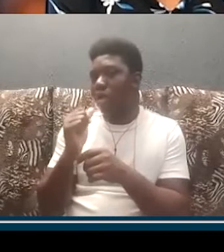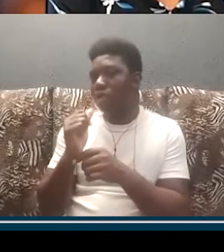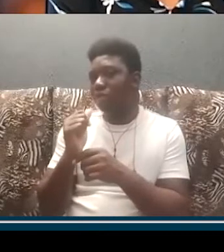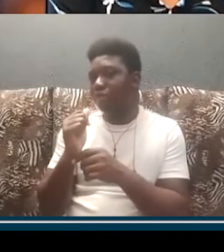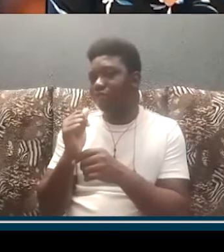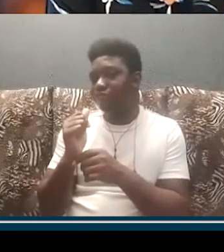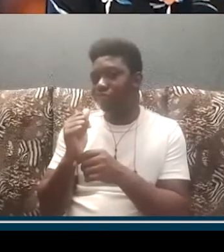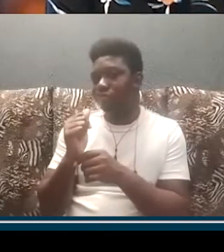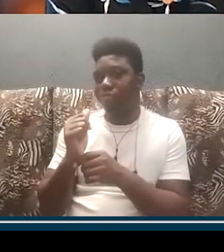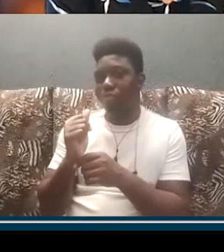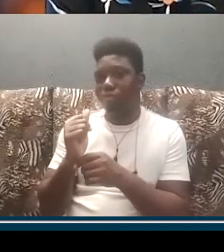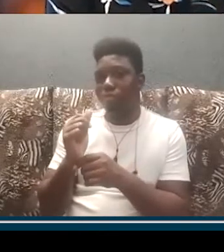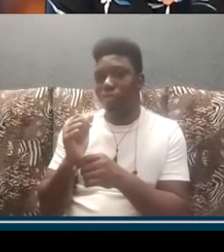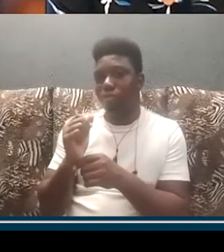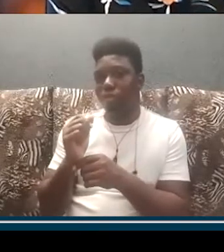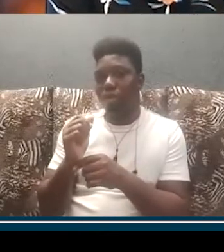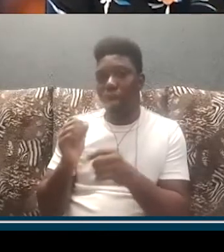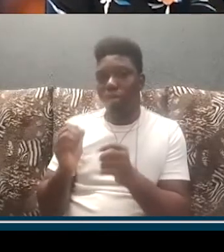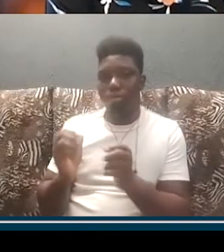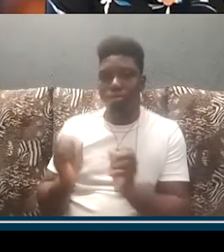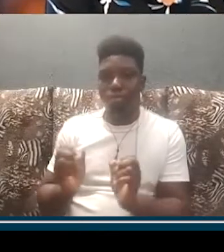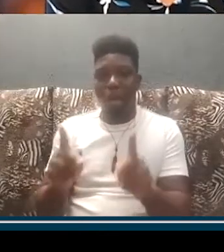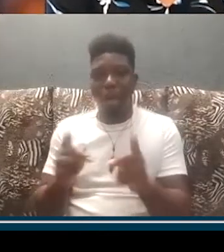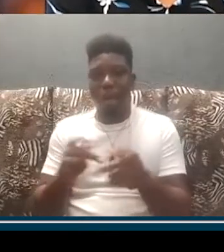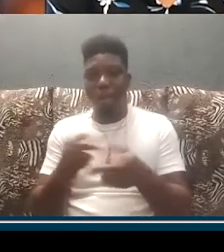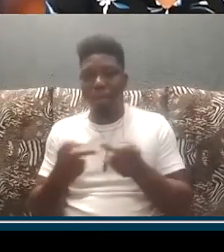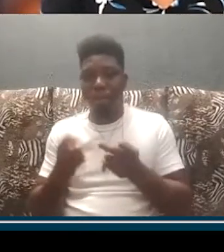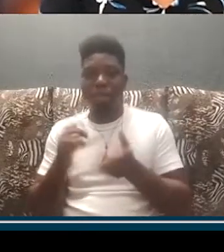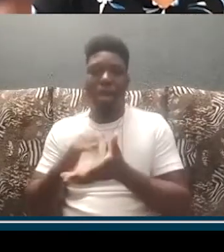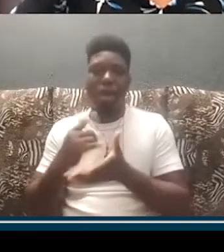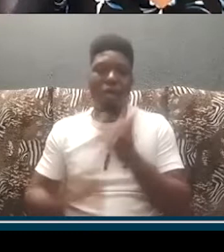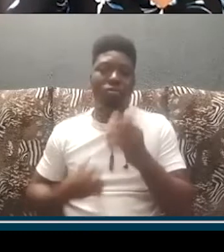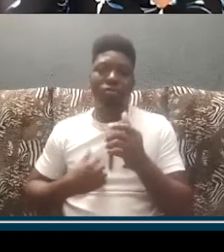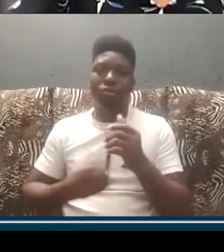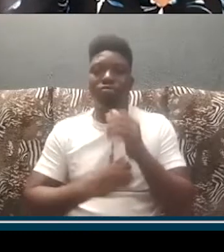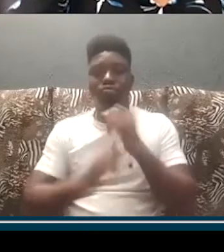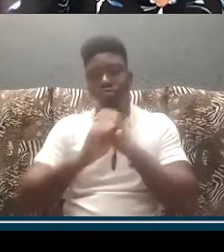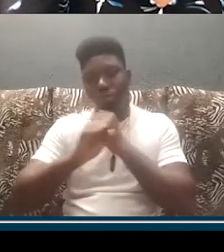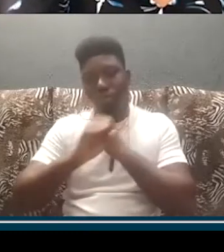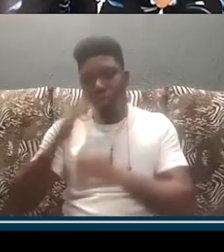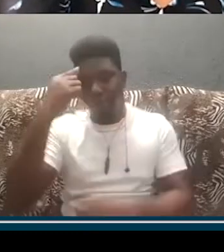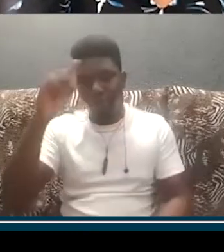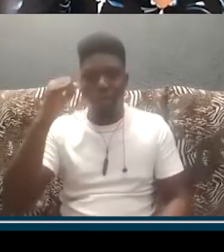that is what I'm advocating for. Yes, yes. I mean,